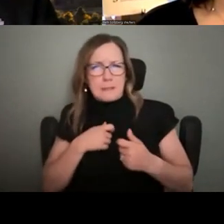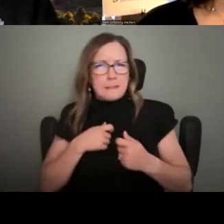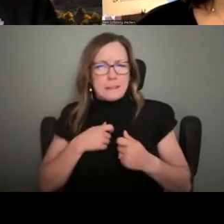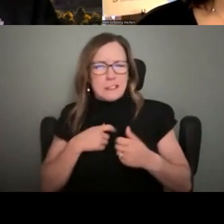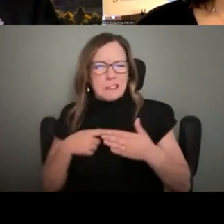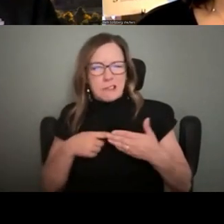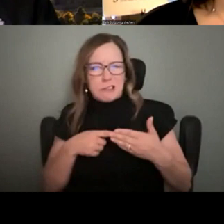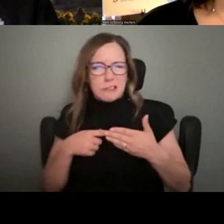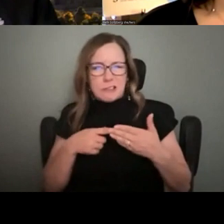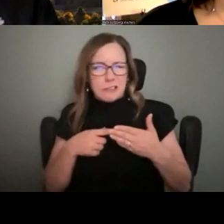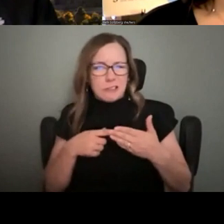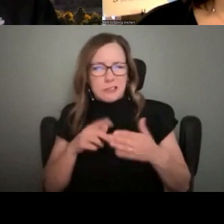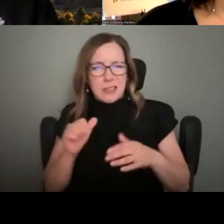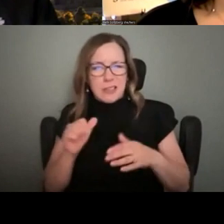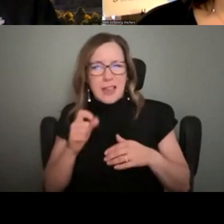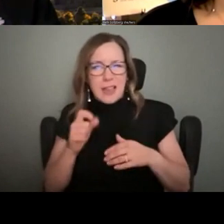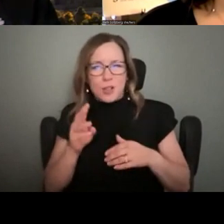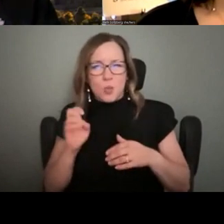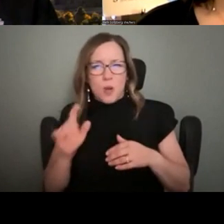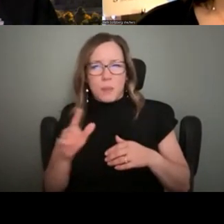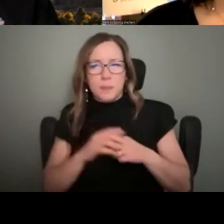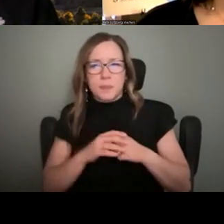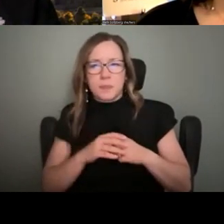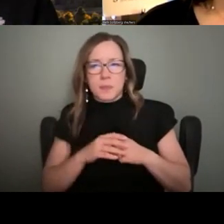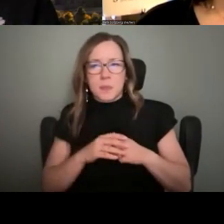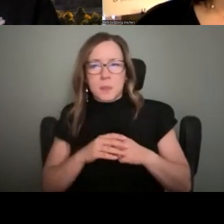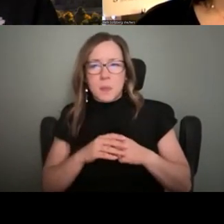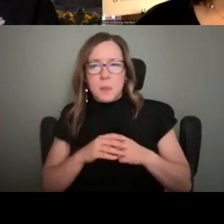recently at AgeWell, and that is